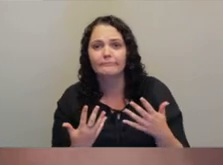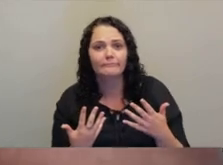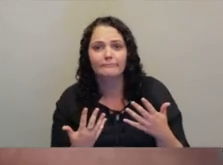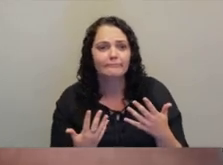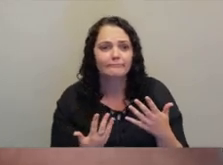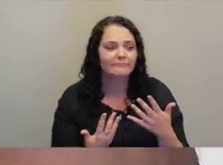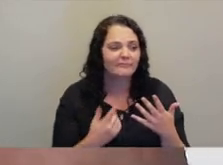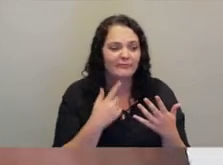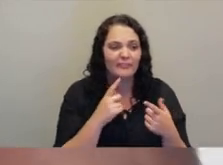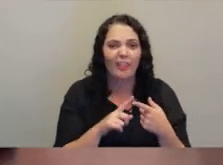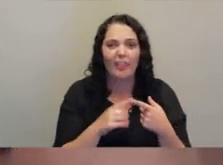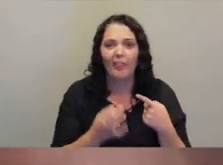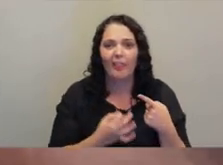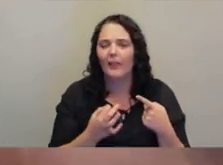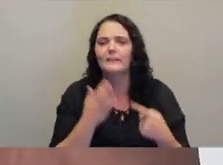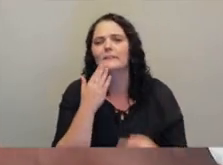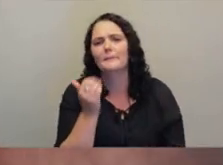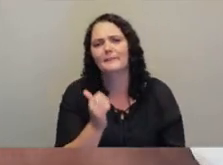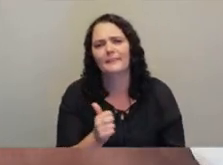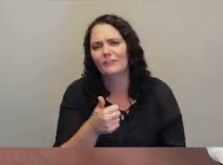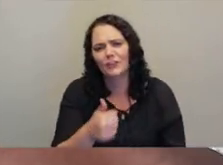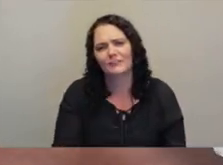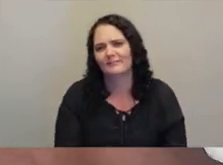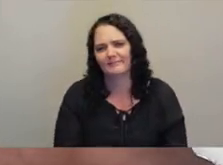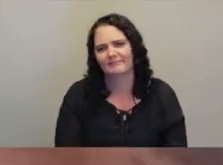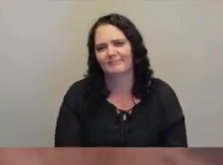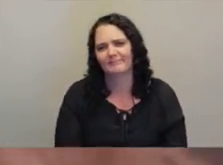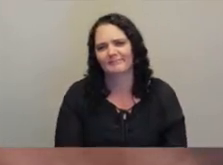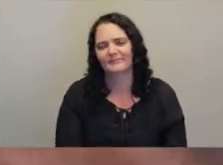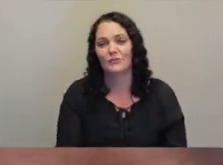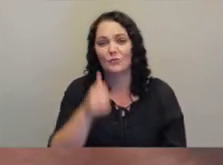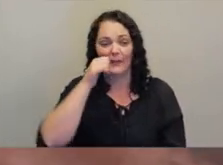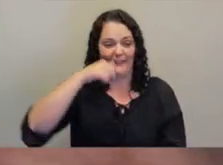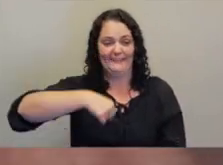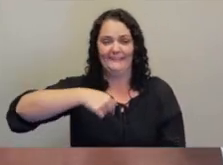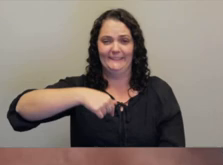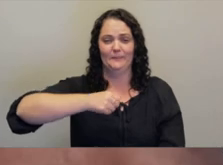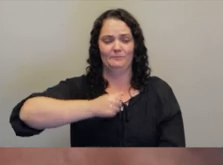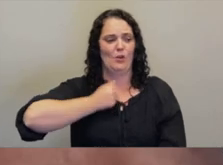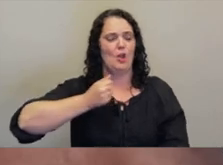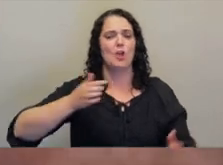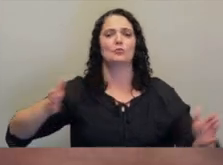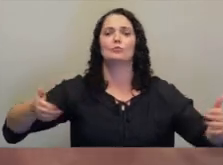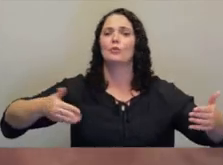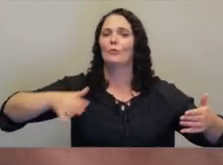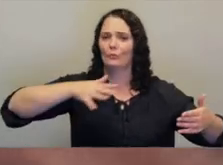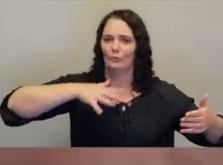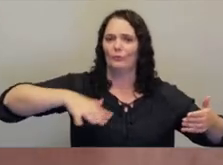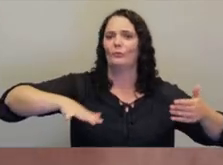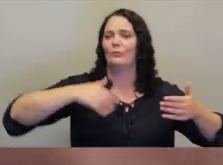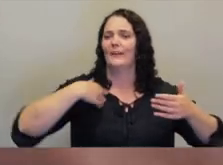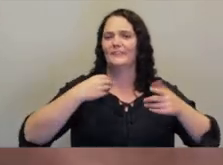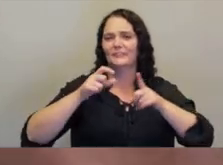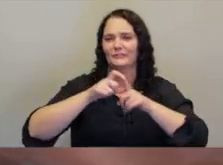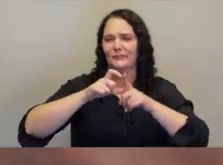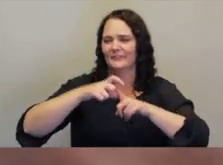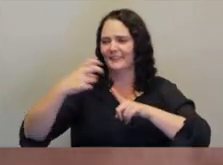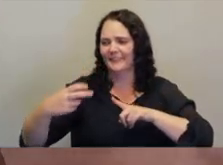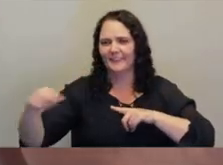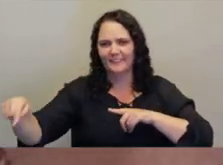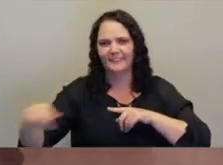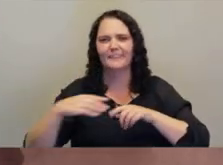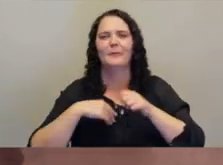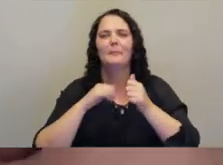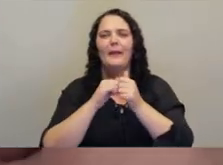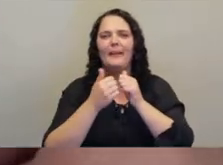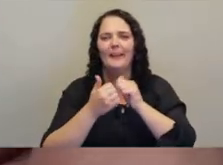deal, but let's draw. I also have a few people here in my studio. My daughter's here drawing with me, and my partner's here as